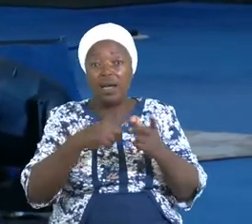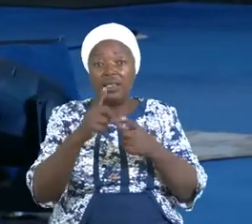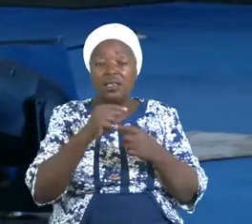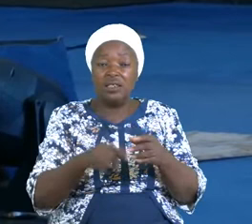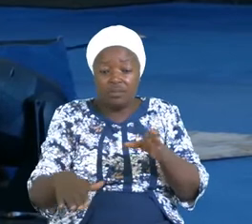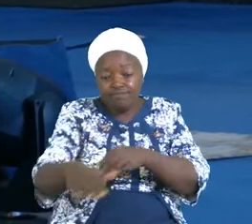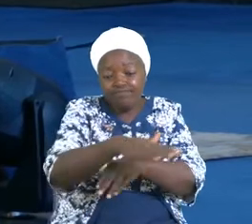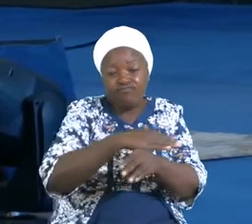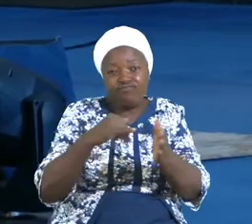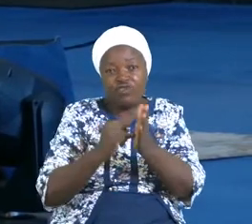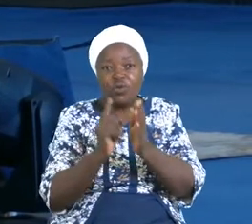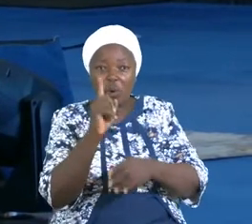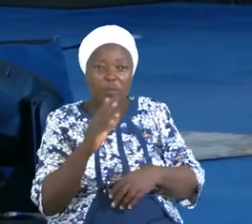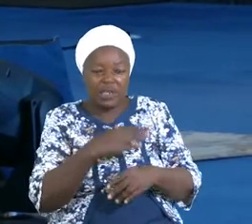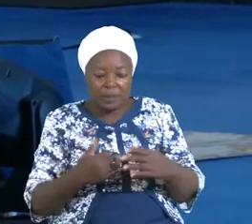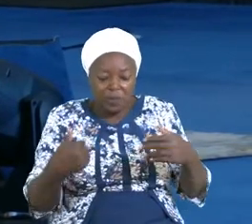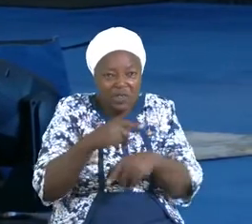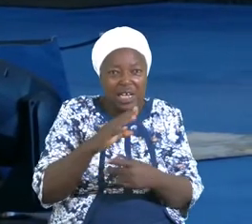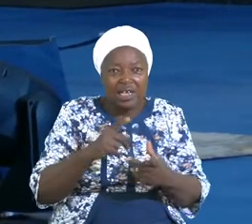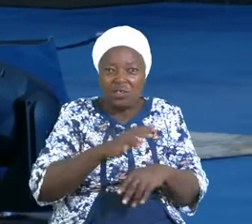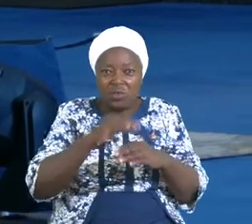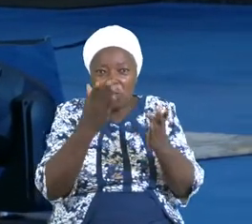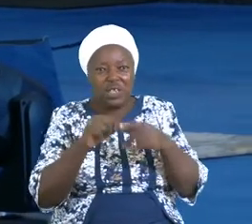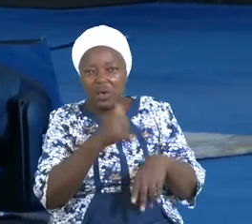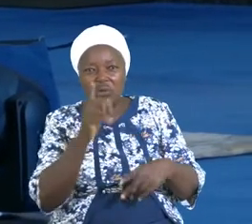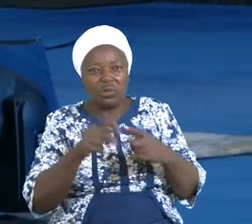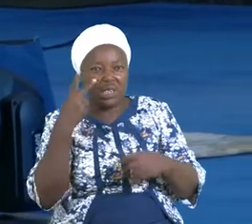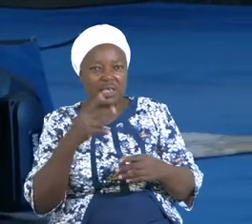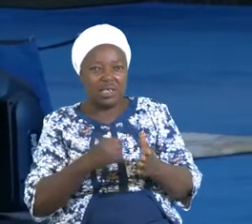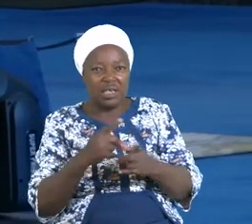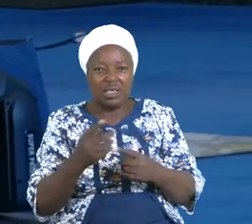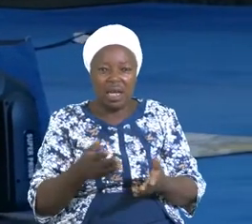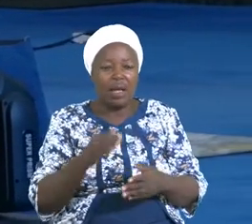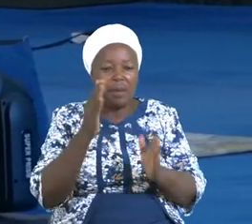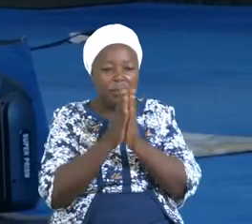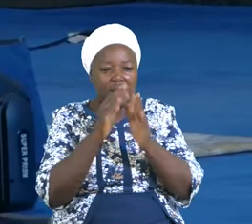up, and then we say prayer time has now come,